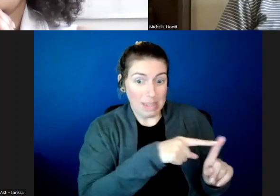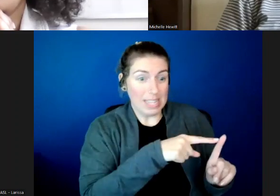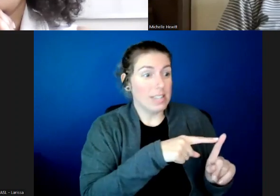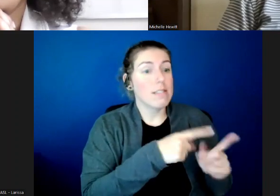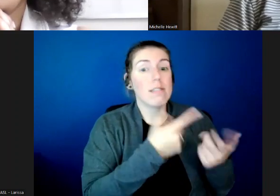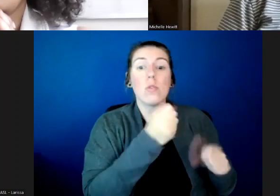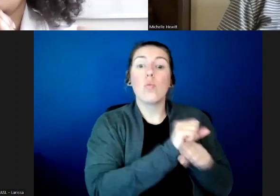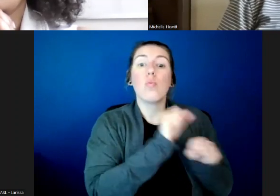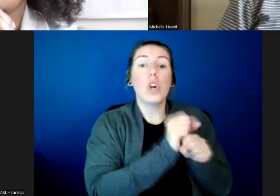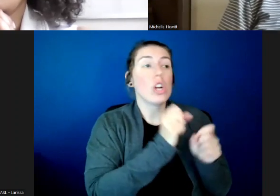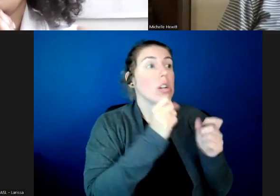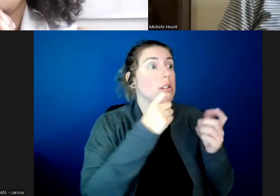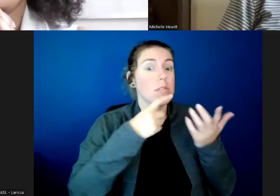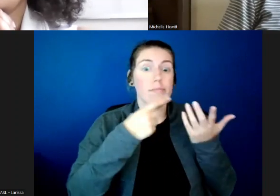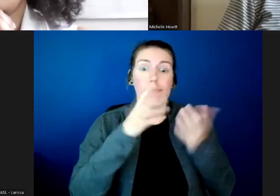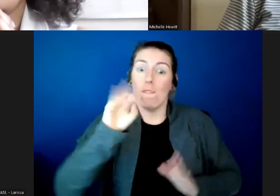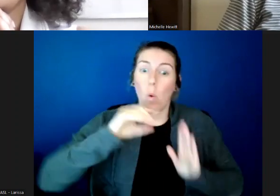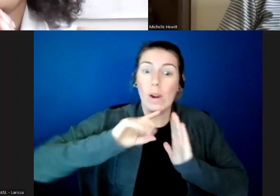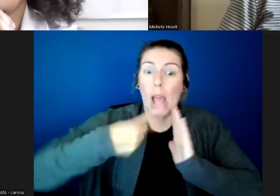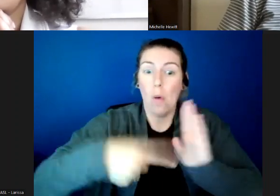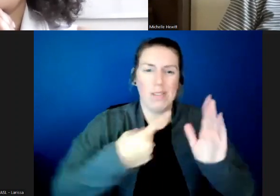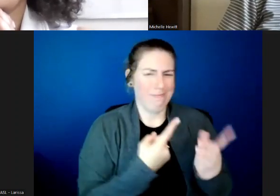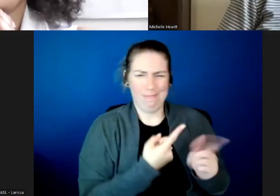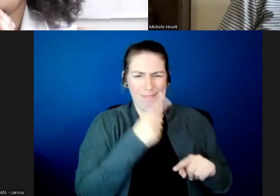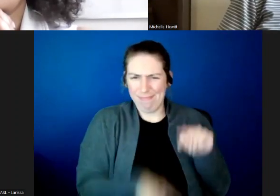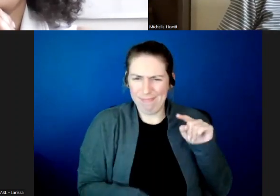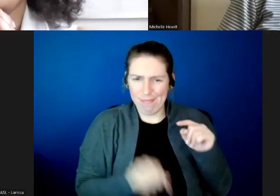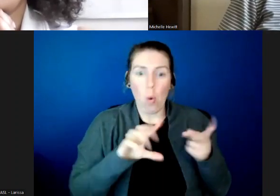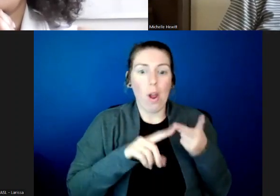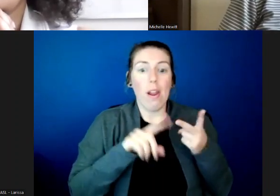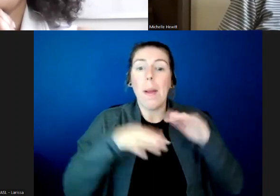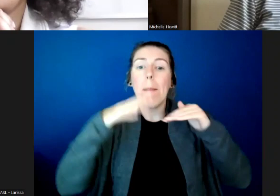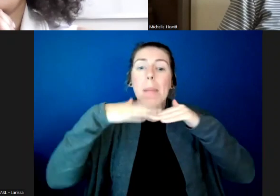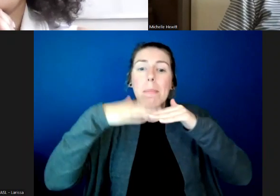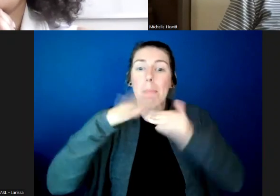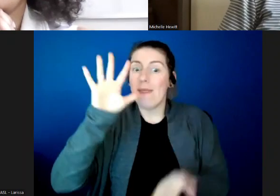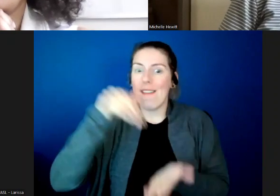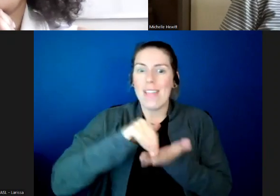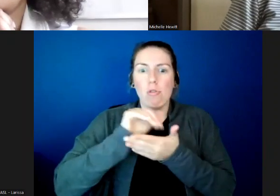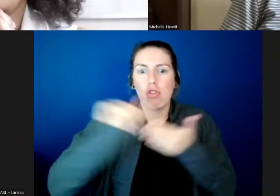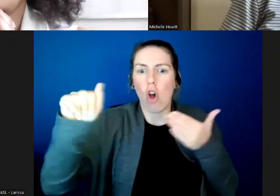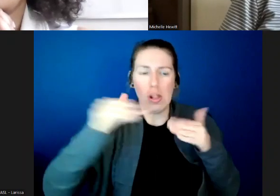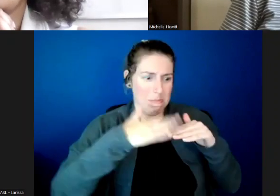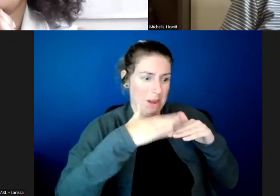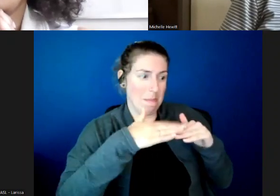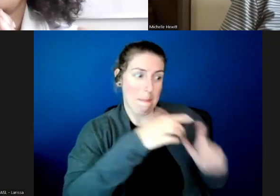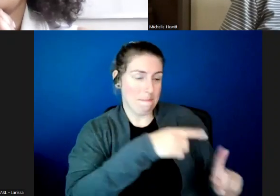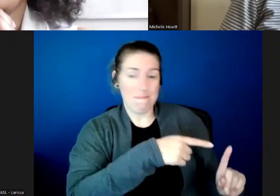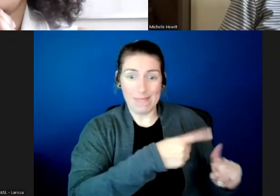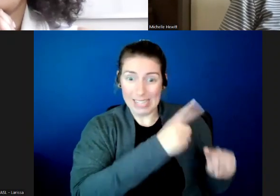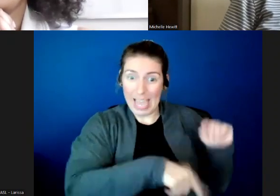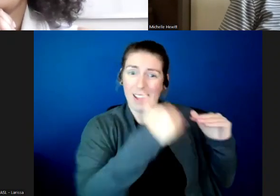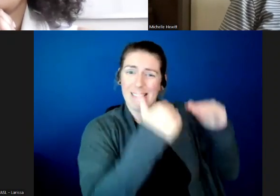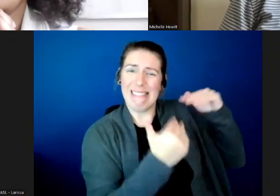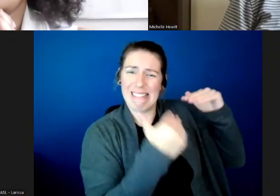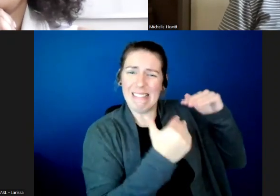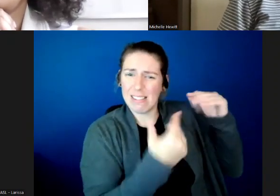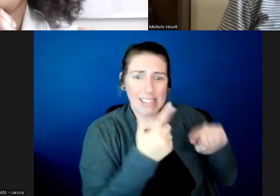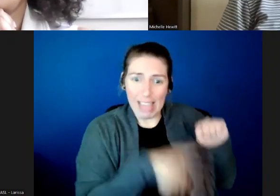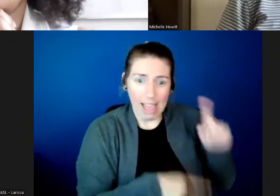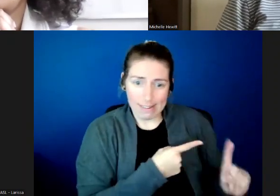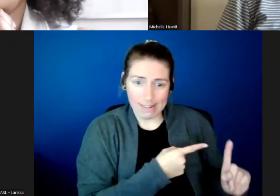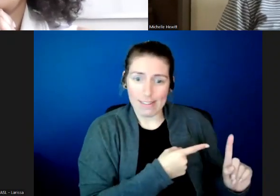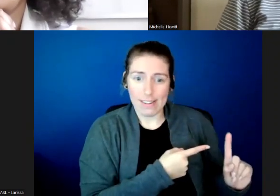or to earn that minimum, you know, $5,000 that you needed to be able to enter into CERB. So, you